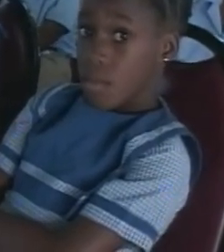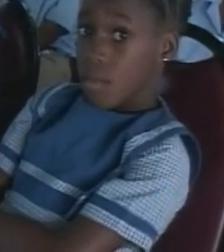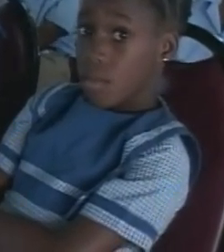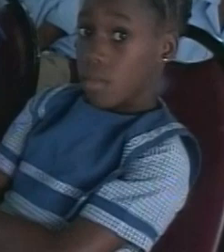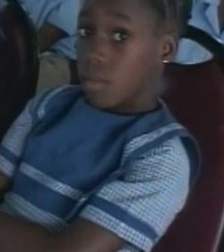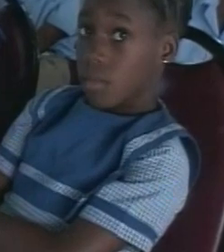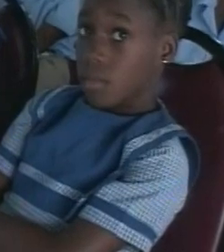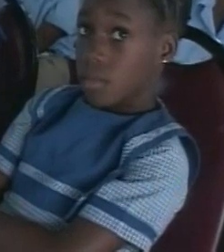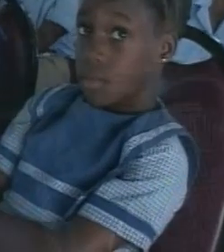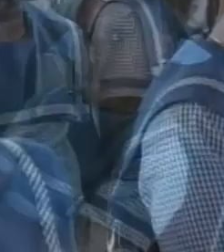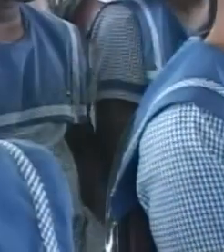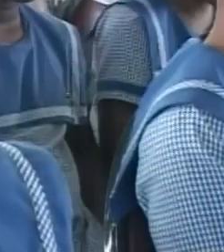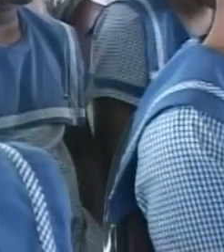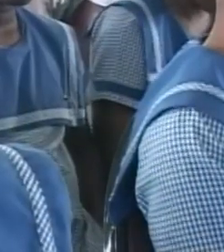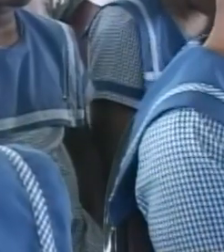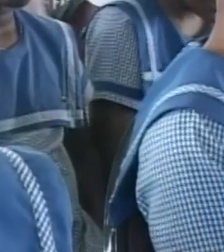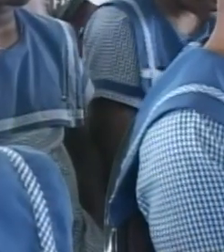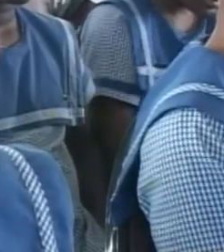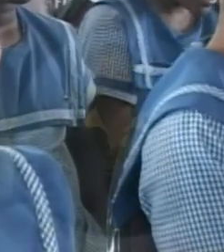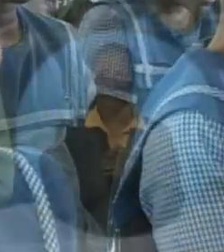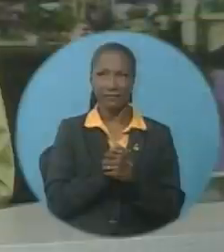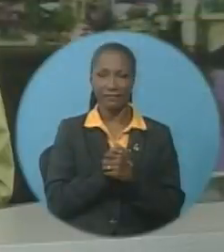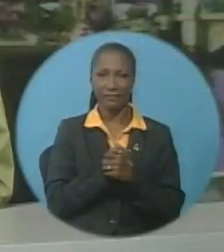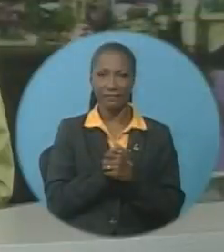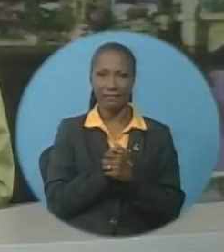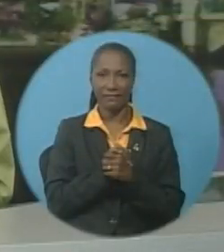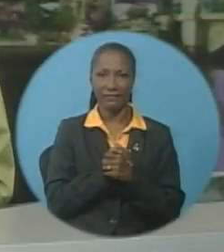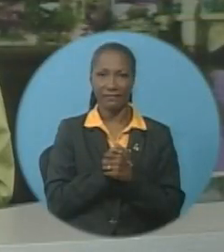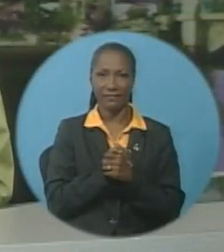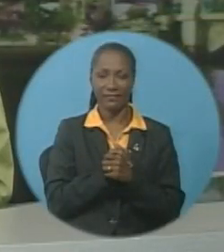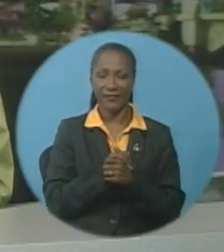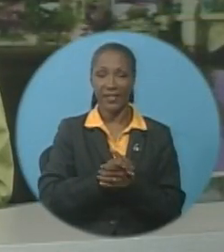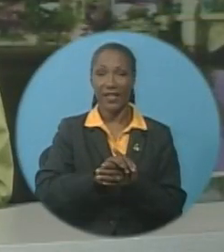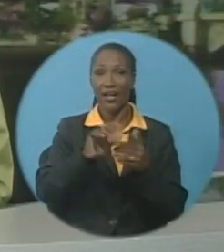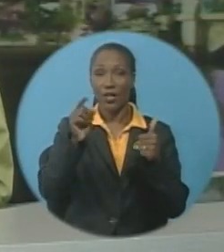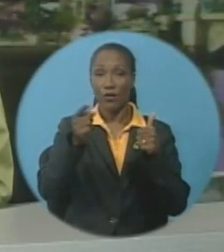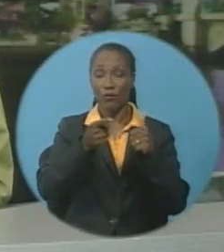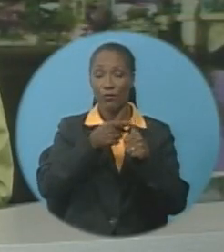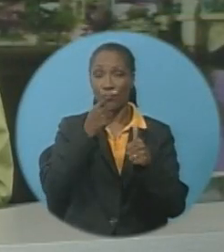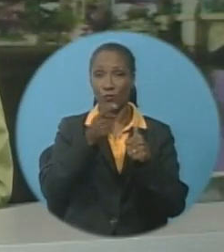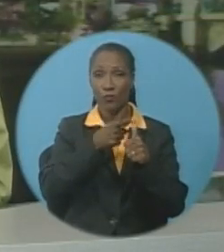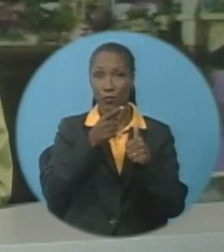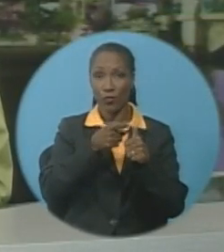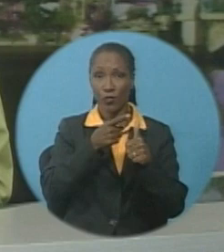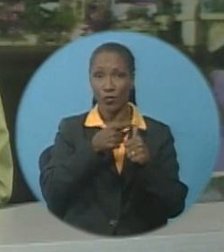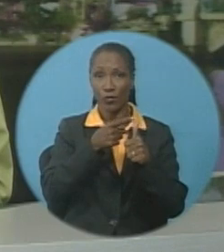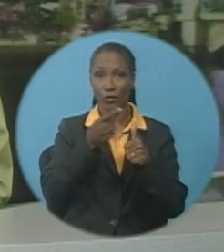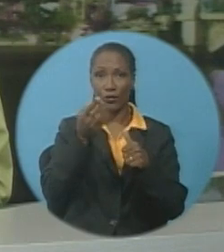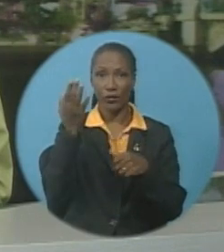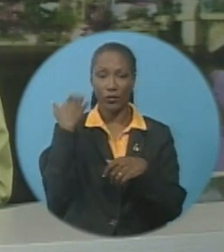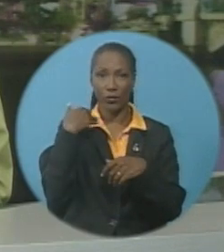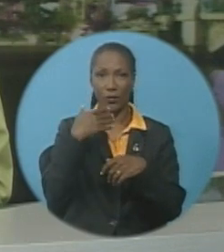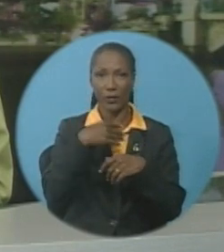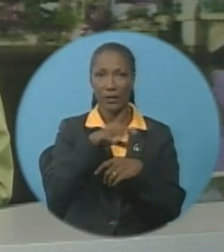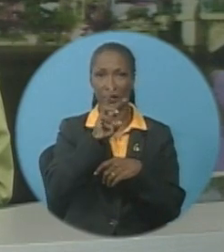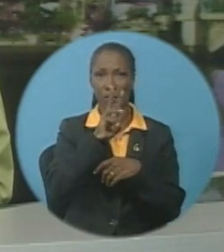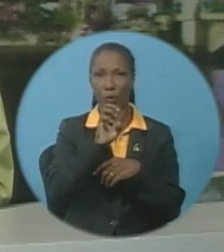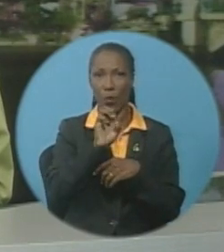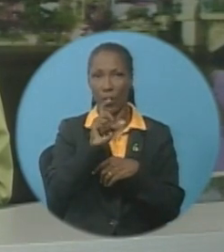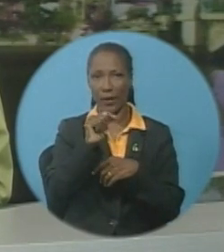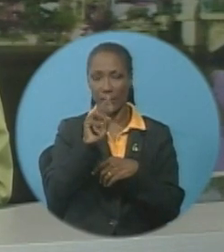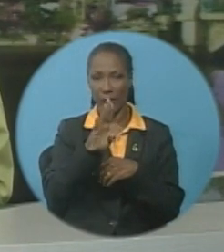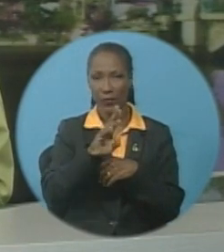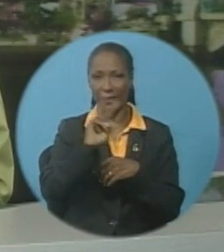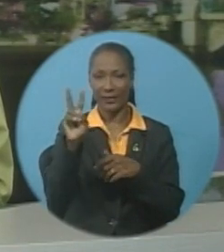with 175 points went to Deacon's Primary, which was presented with a check for $1,000 and a trophy by MP